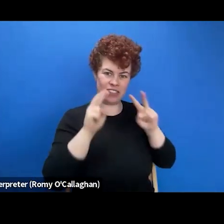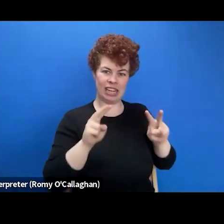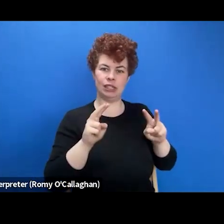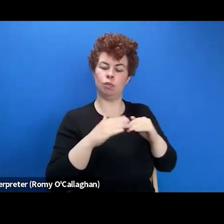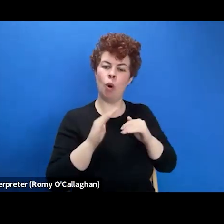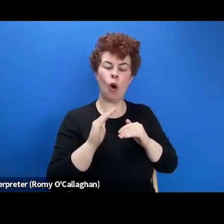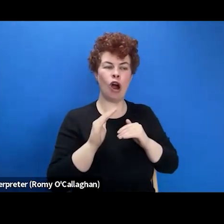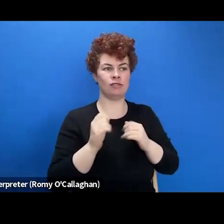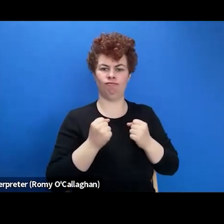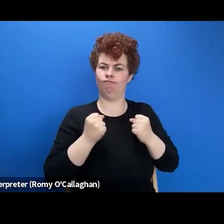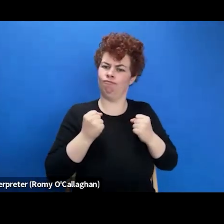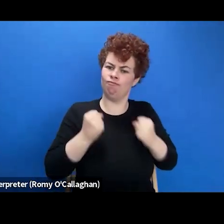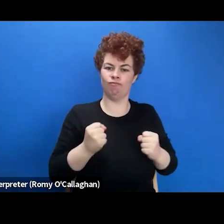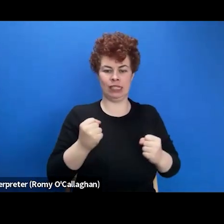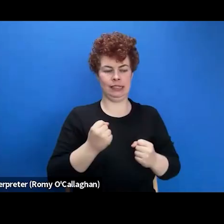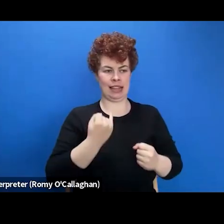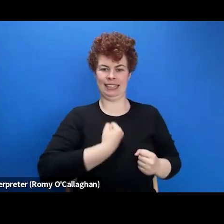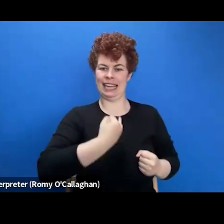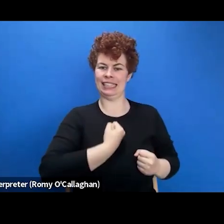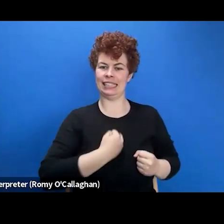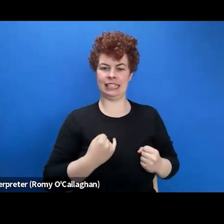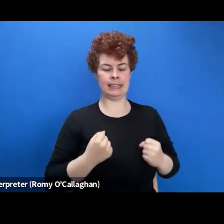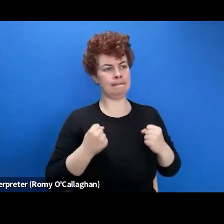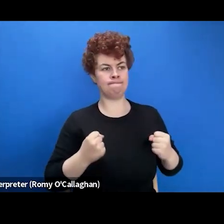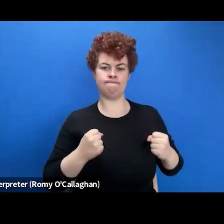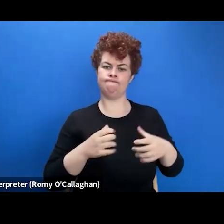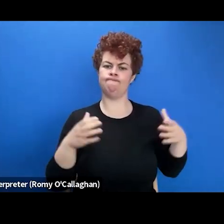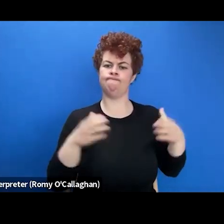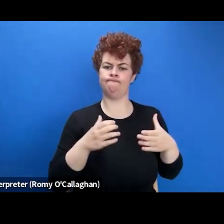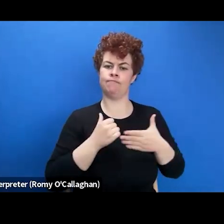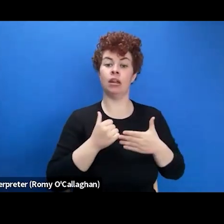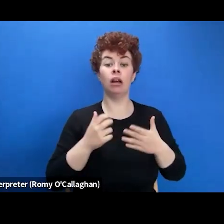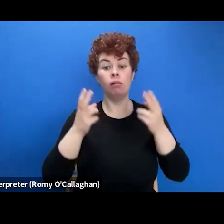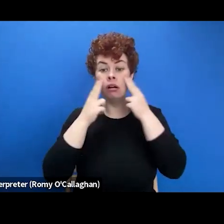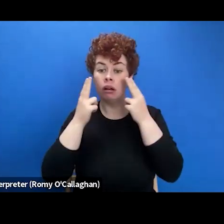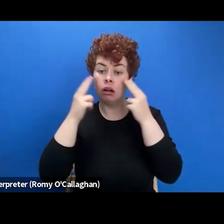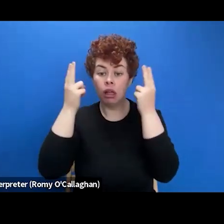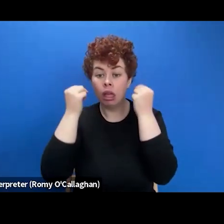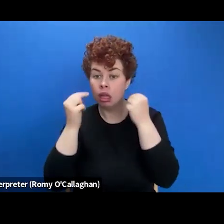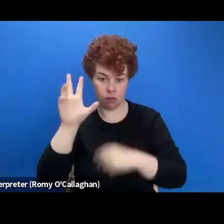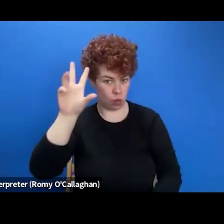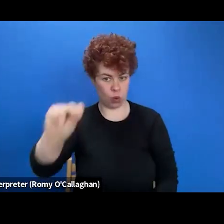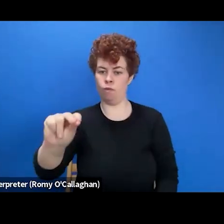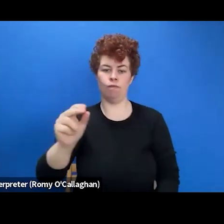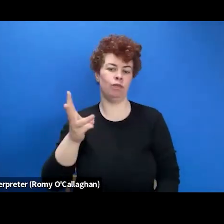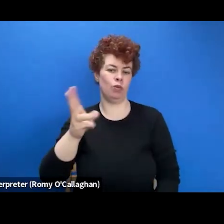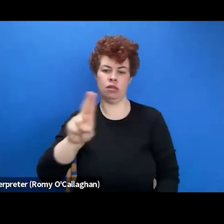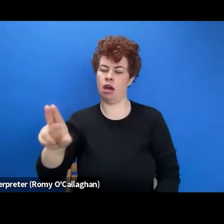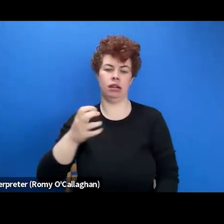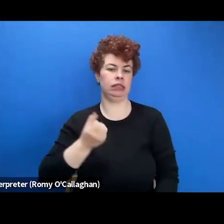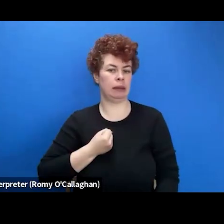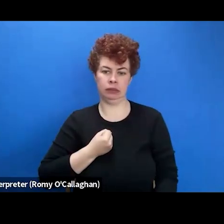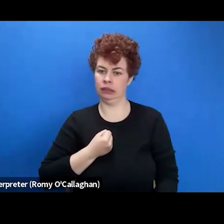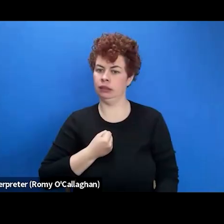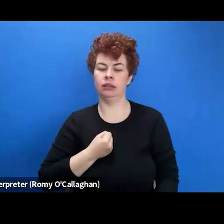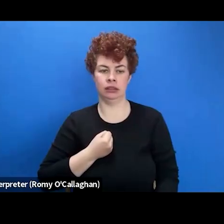strong identity of solidarity and refusal to normalize complicity, a refusal to normalize genocide.